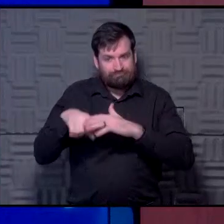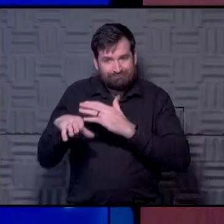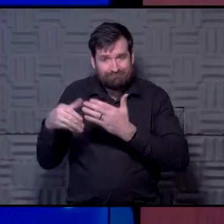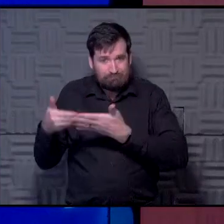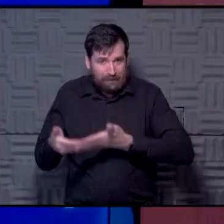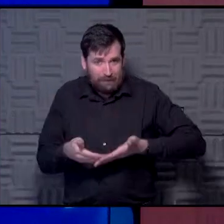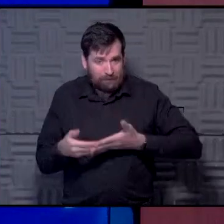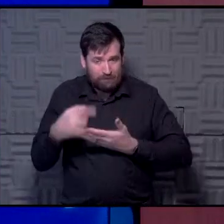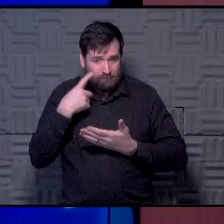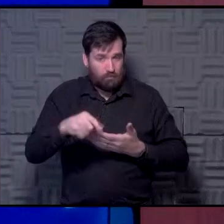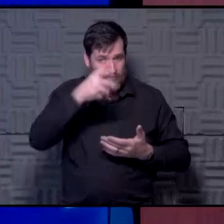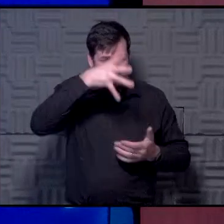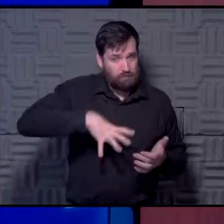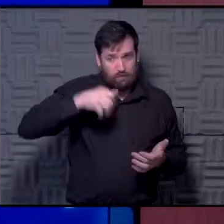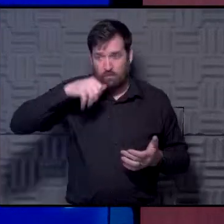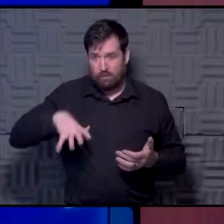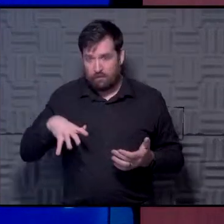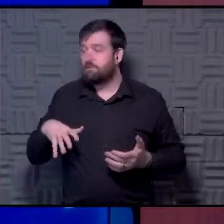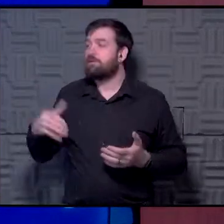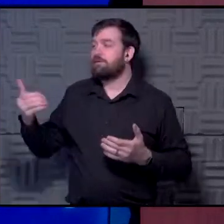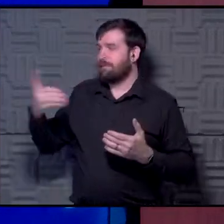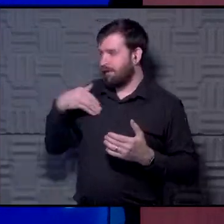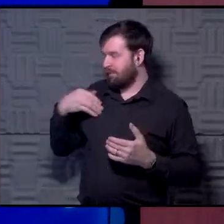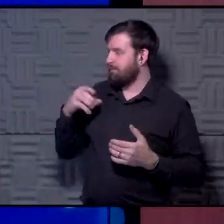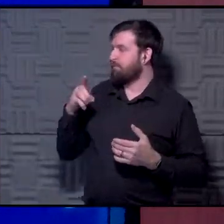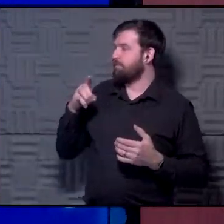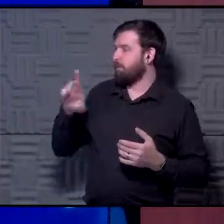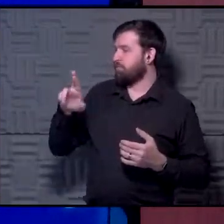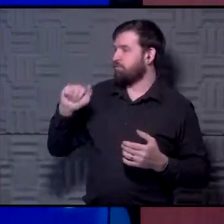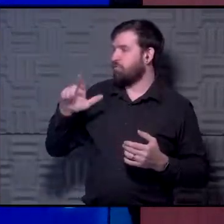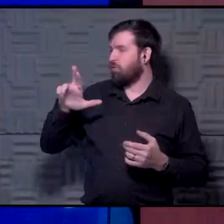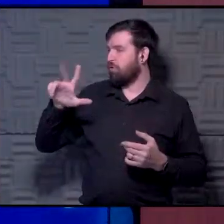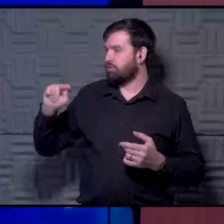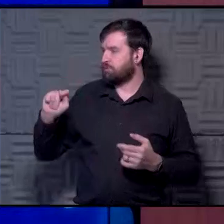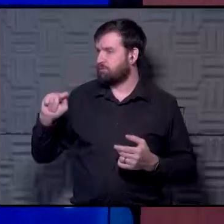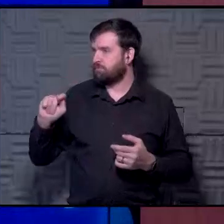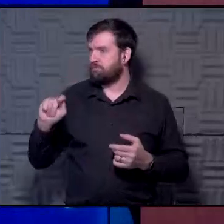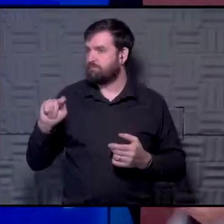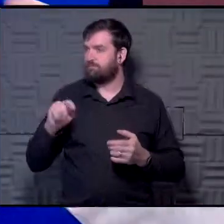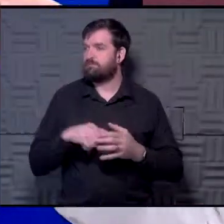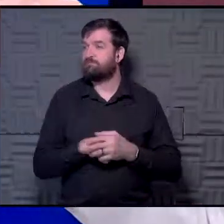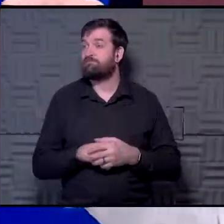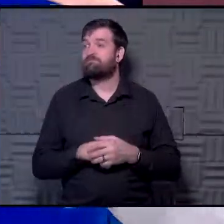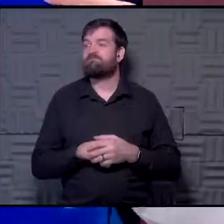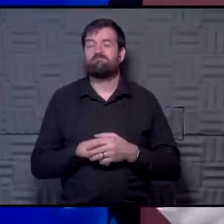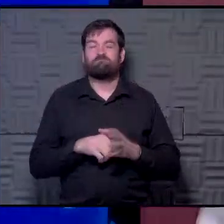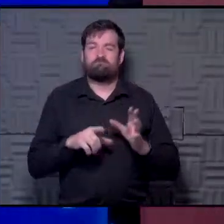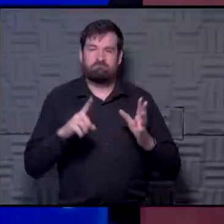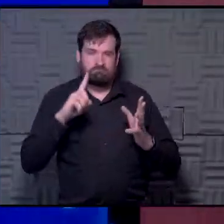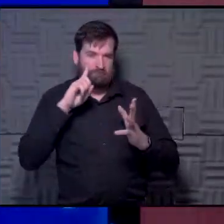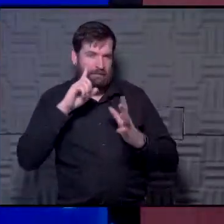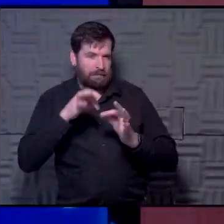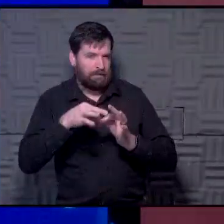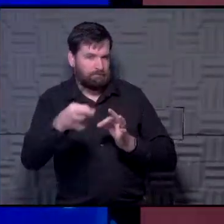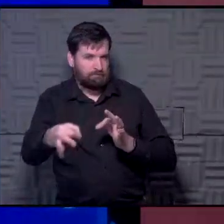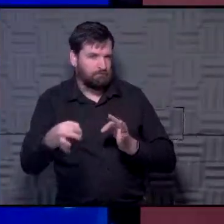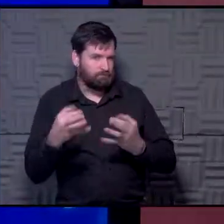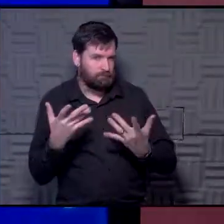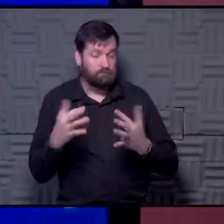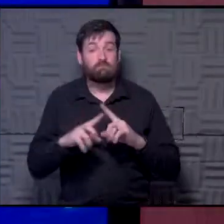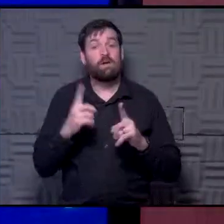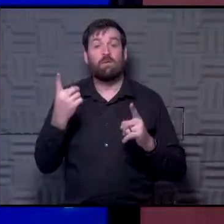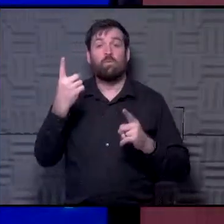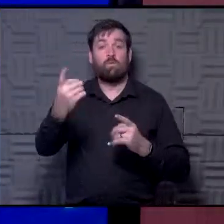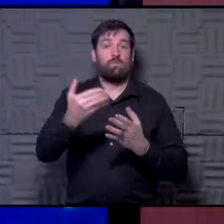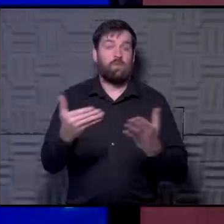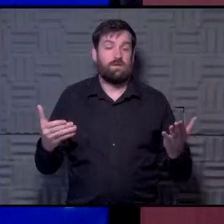a footnote, we do have Dr. Kevin Ault Ault. coming up on Monday. So we'll probably let him help us answer that Yeah. question on Monday, but I know one way you're